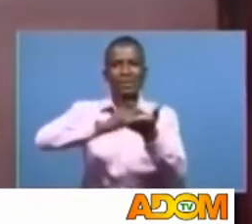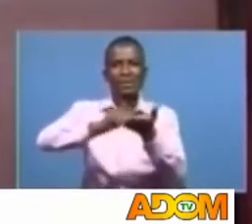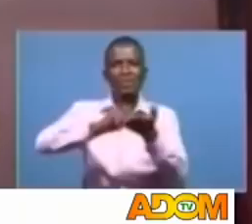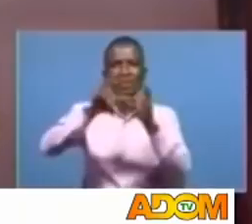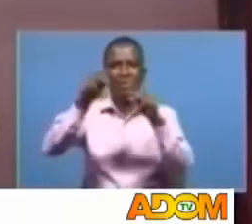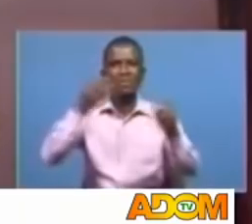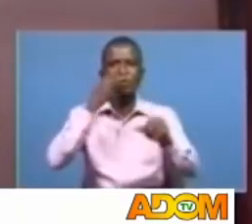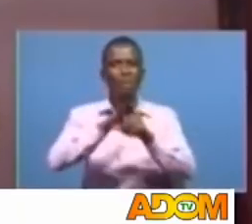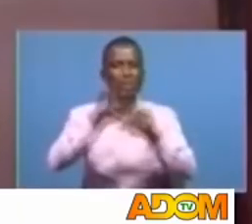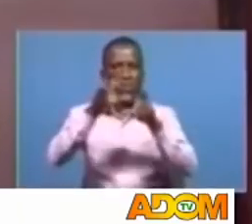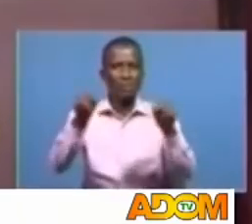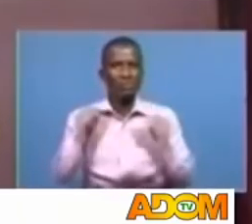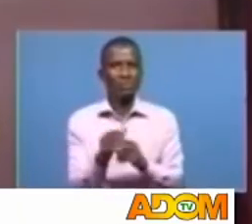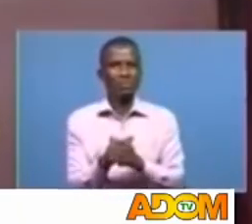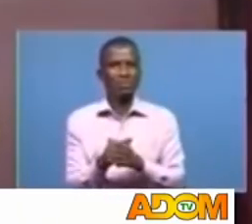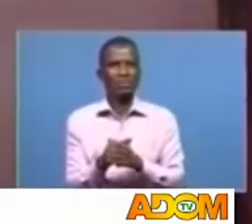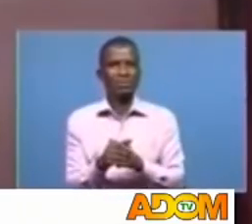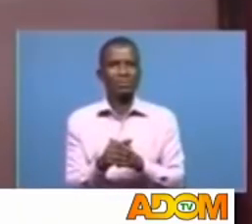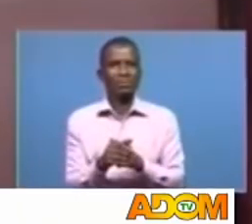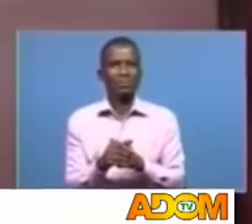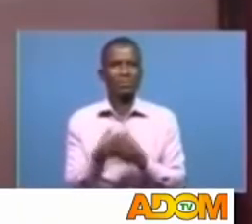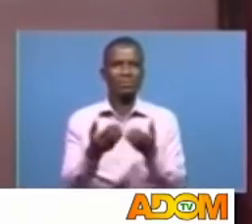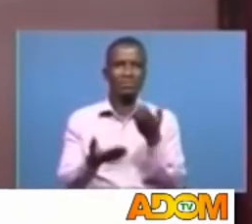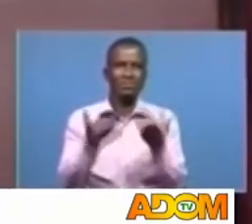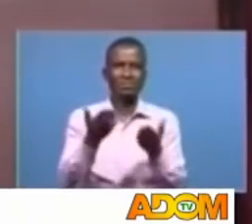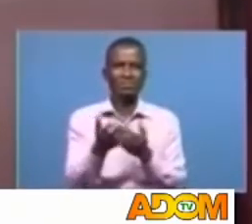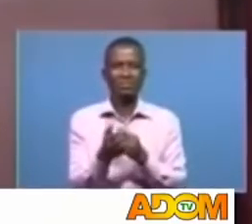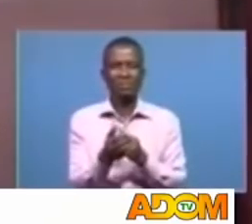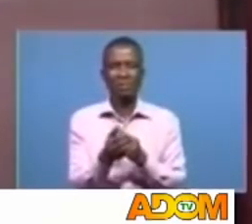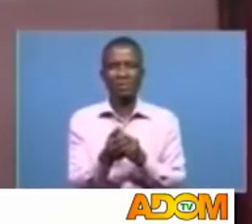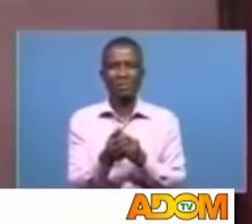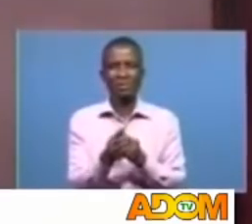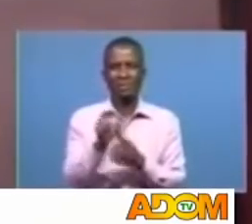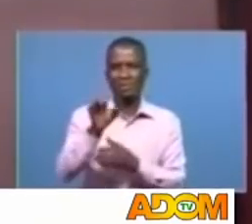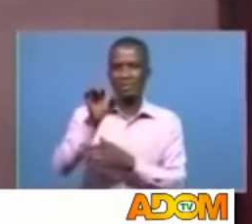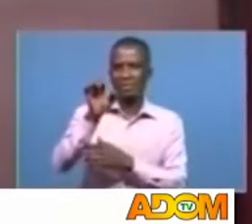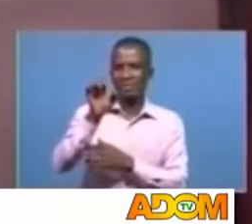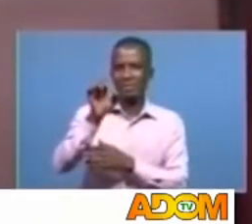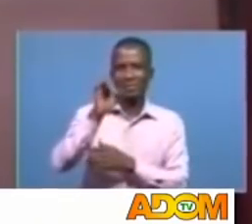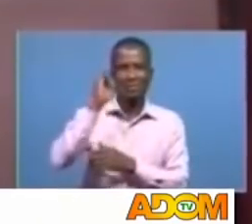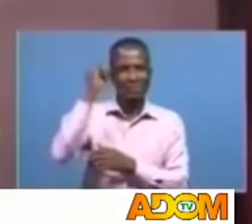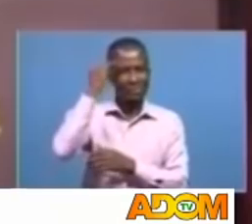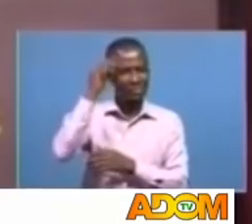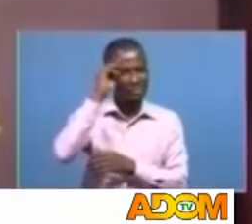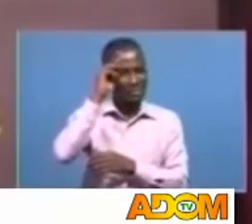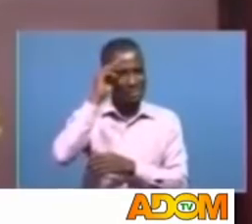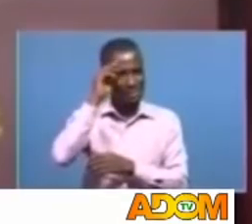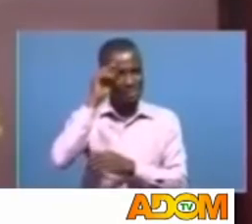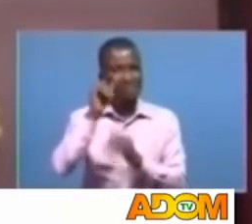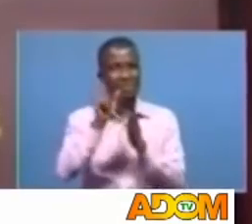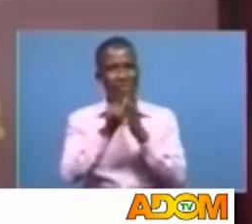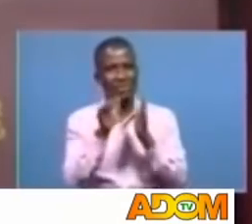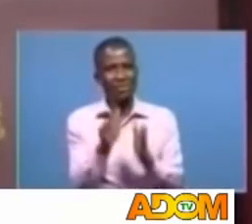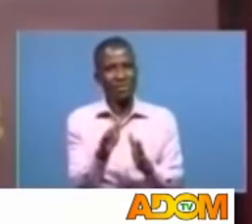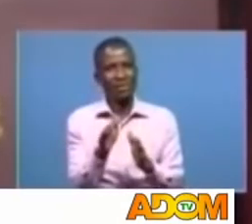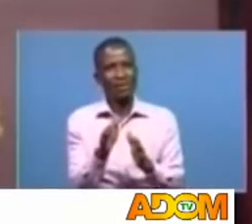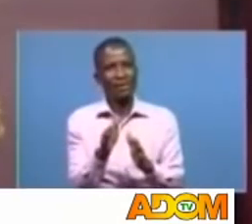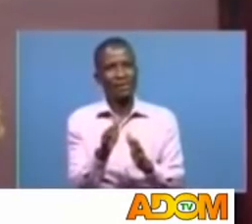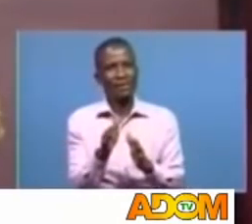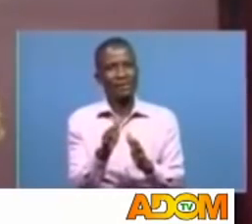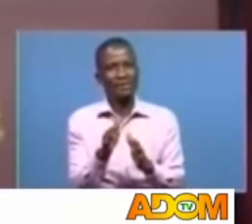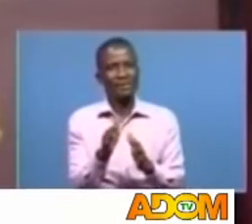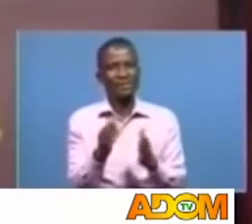It beggars belief that the petitioner and counsel